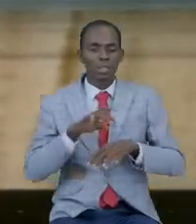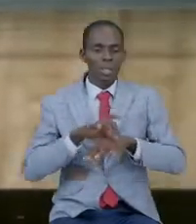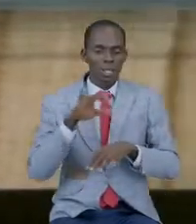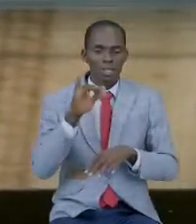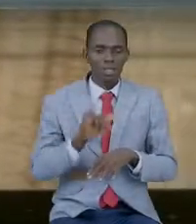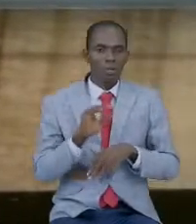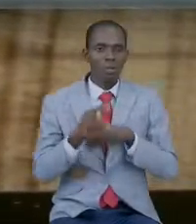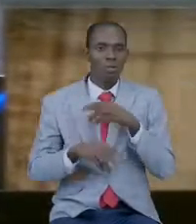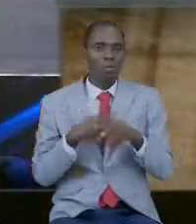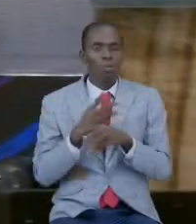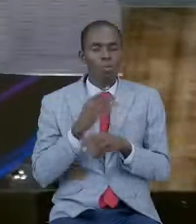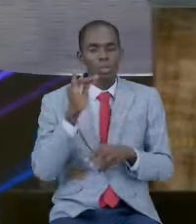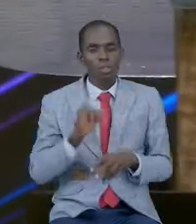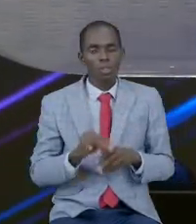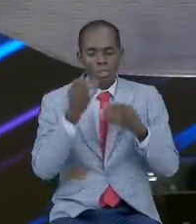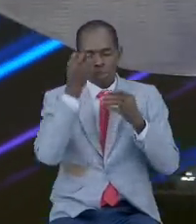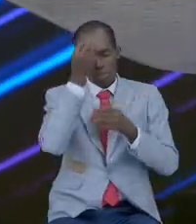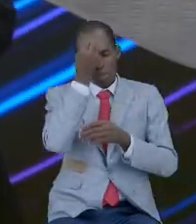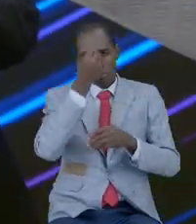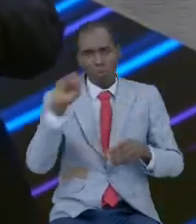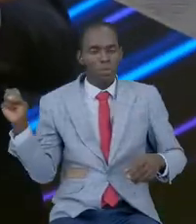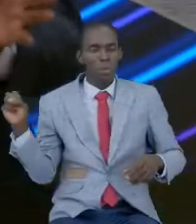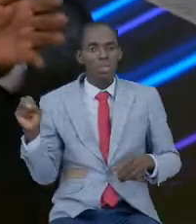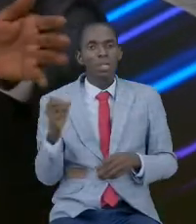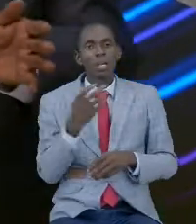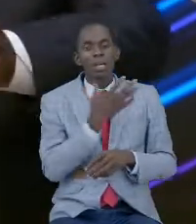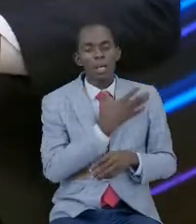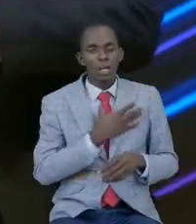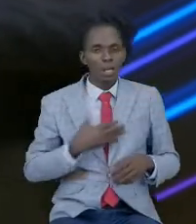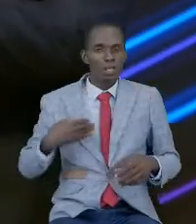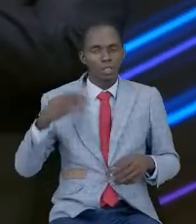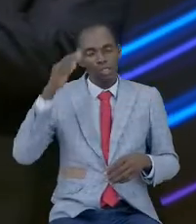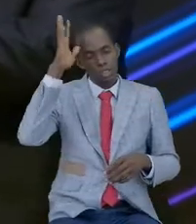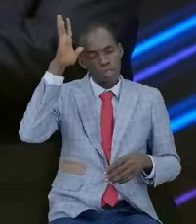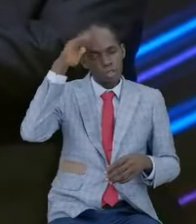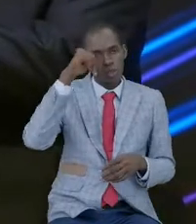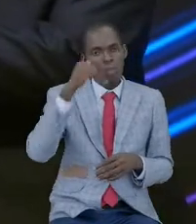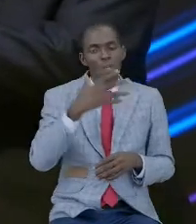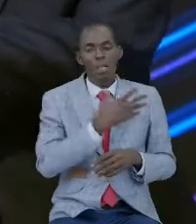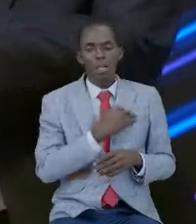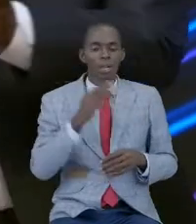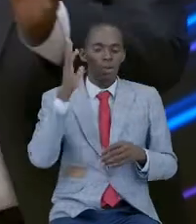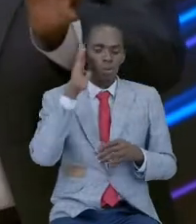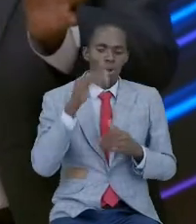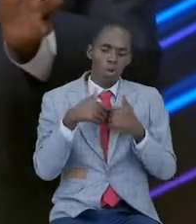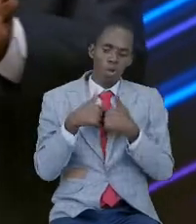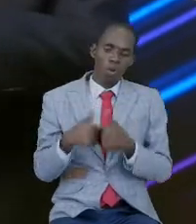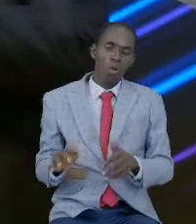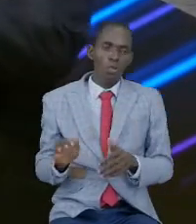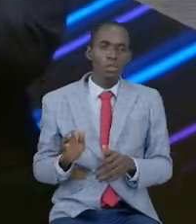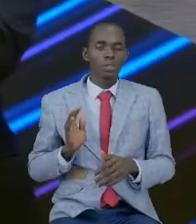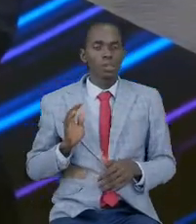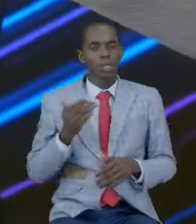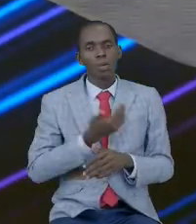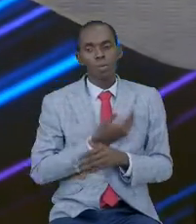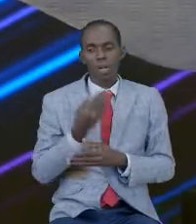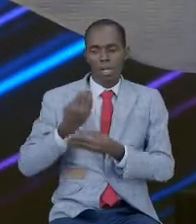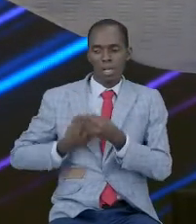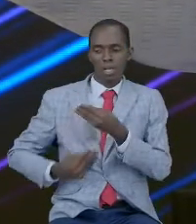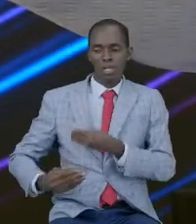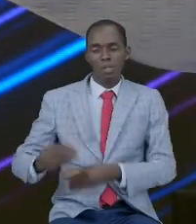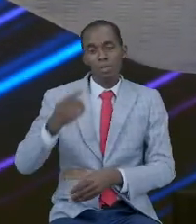disobedient, and rebellious. We forfeit our inheritance because we